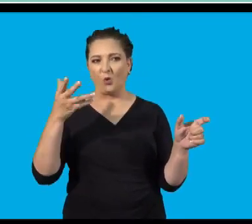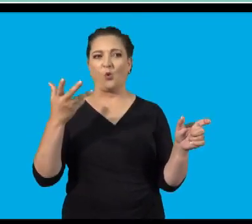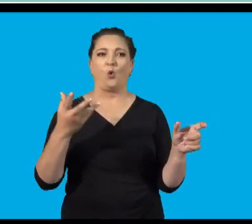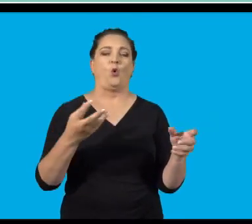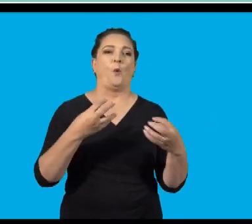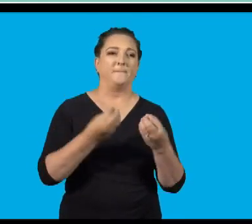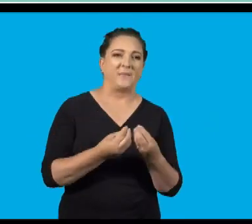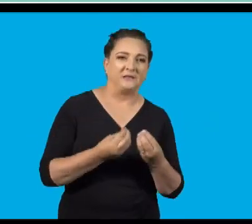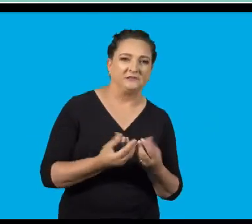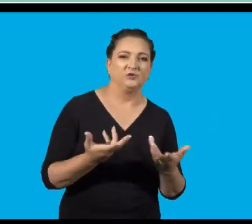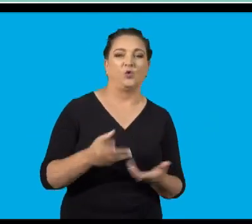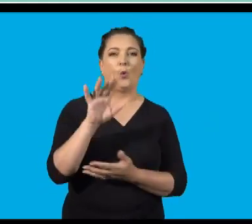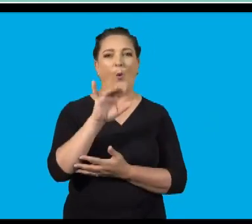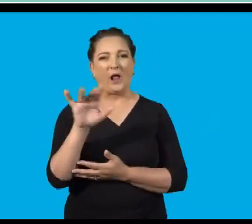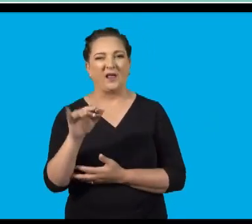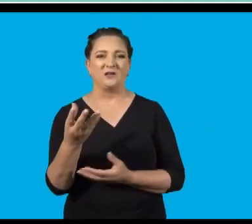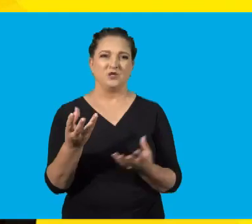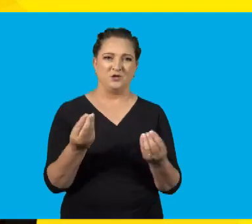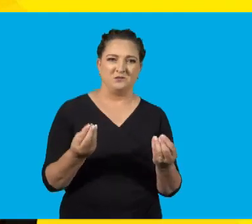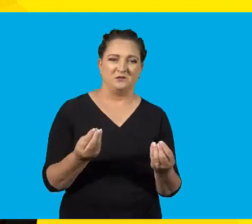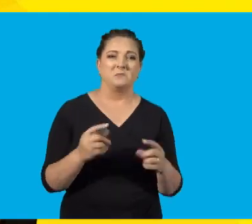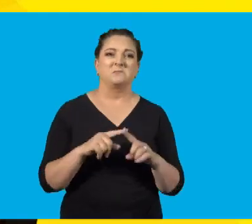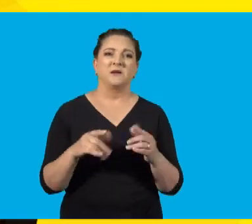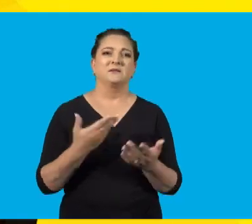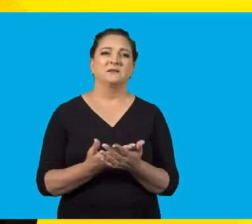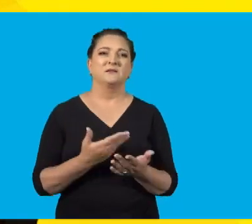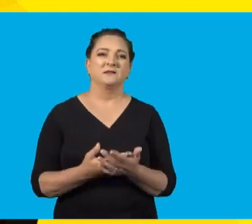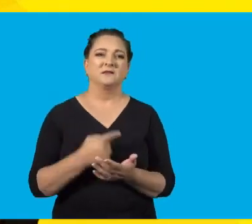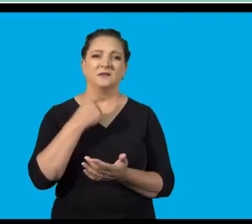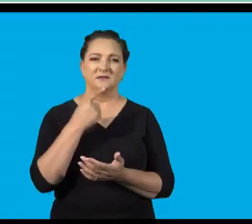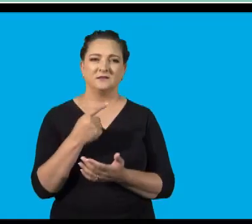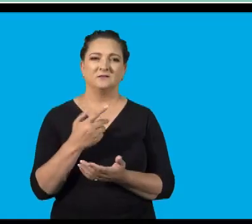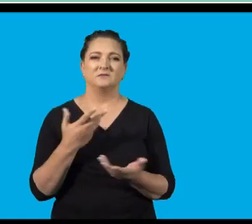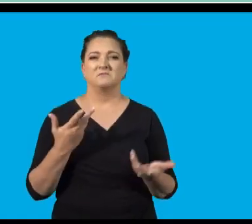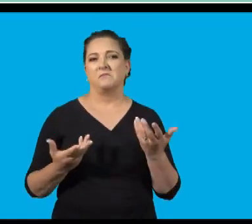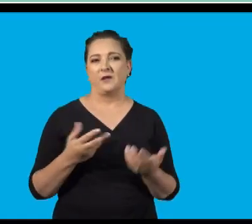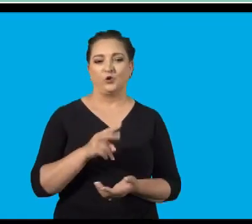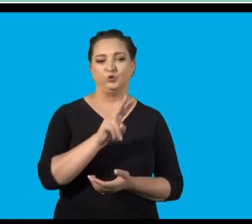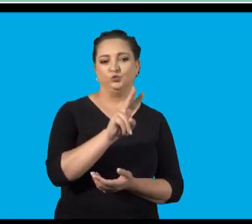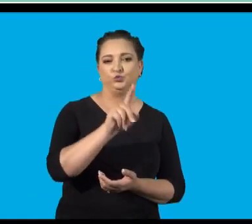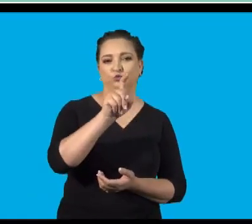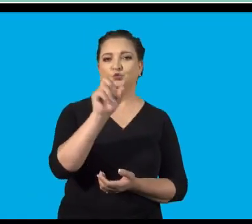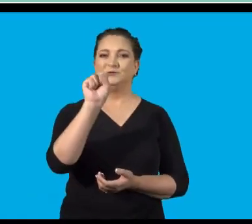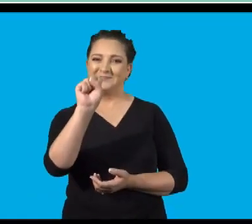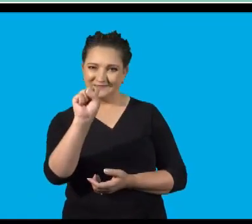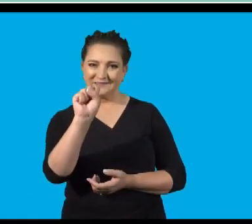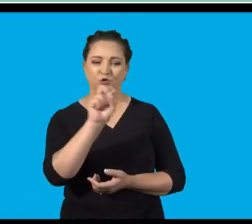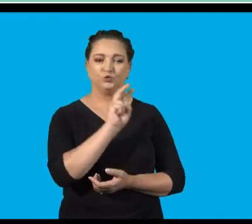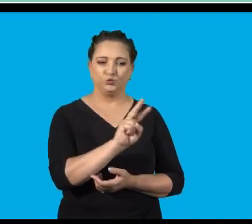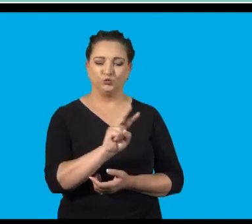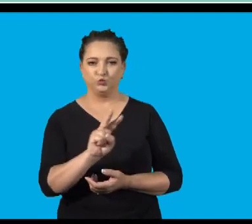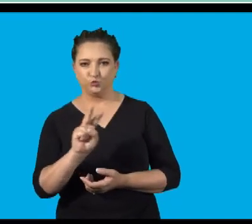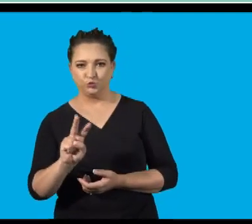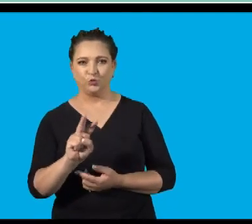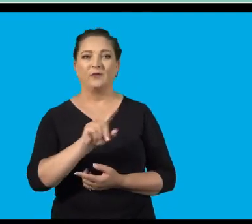note, we can use it for letters and numbers, and many times learners fail to see that we can write, we are counting in